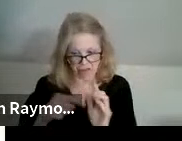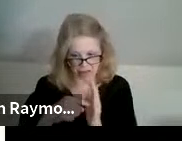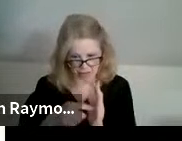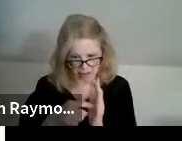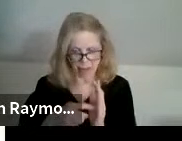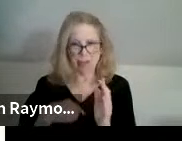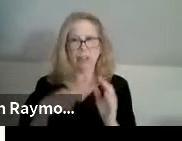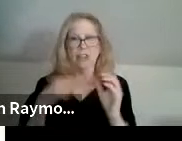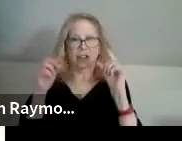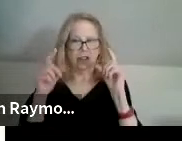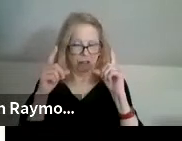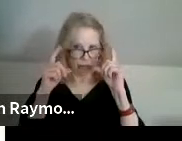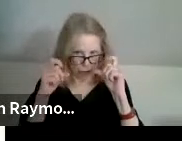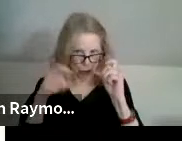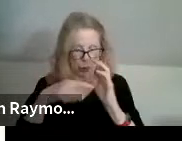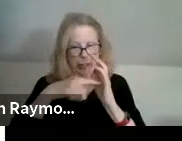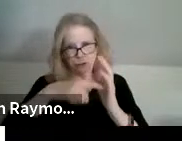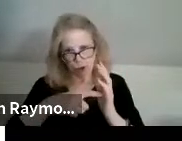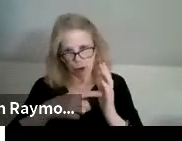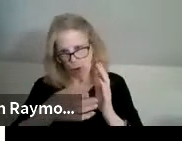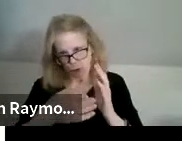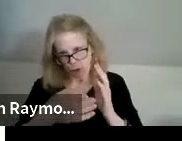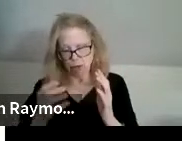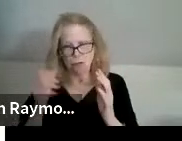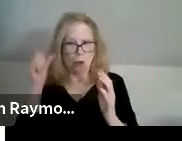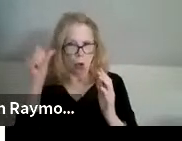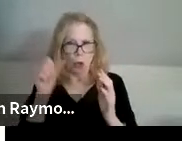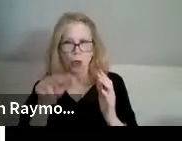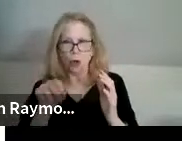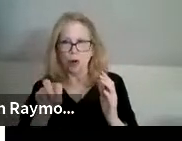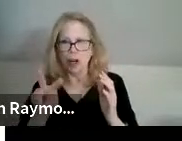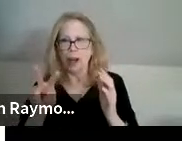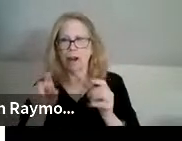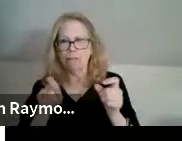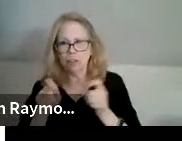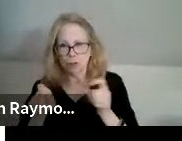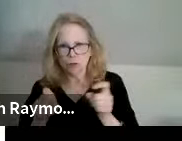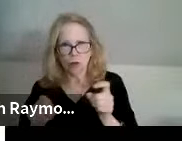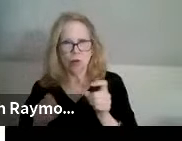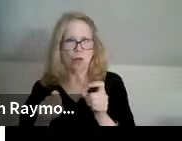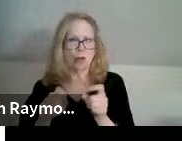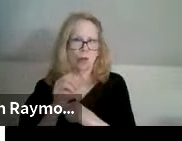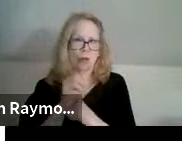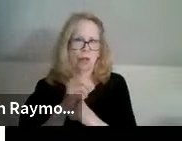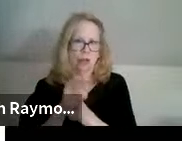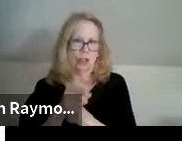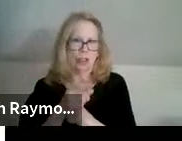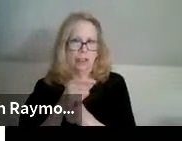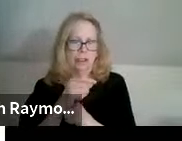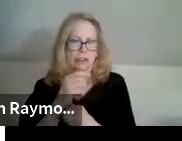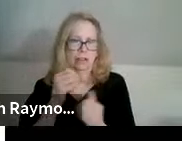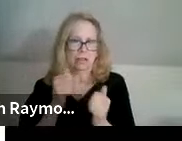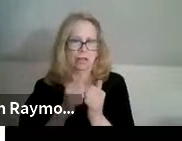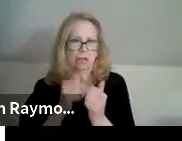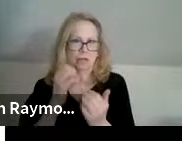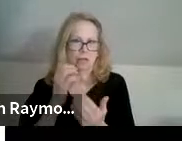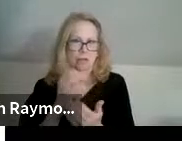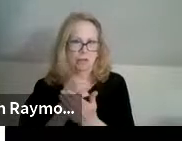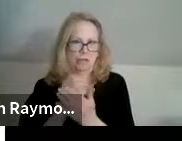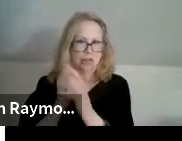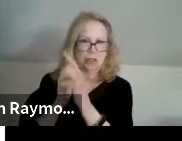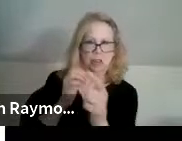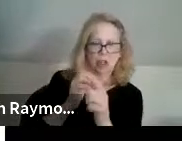a photograph of the audio nav controller, this time in a portrait orientation to the lower